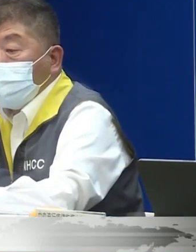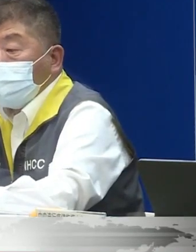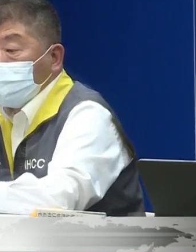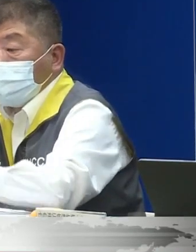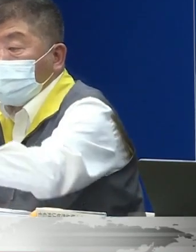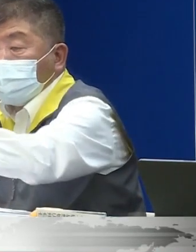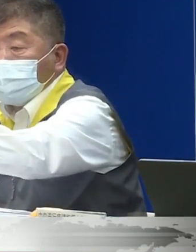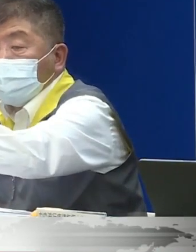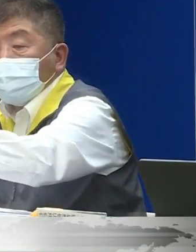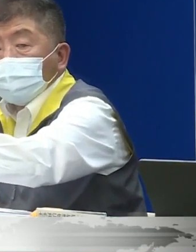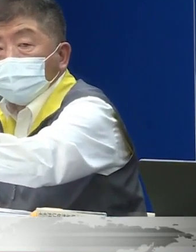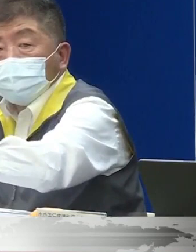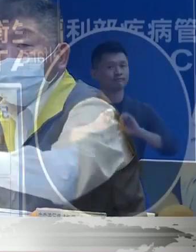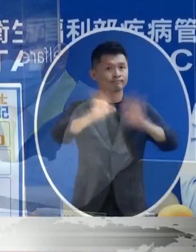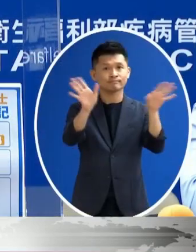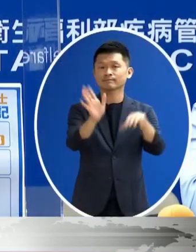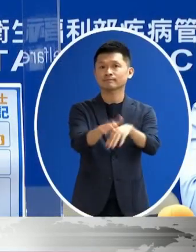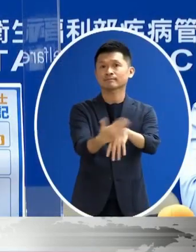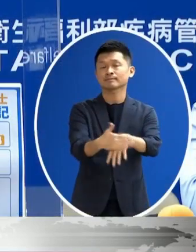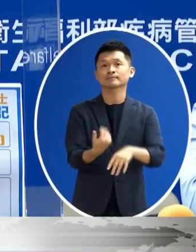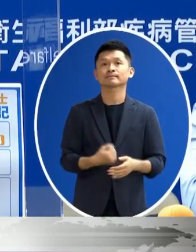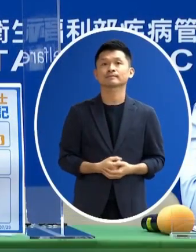left in each administrative area.